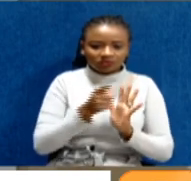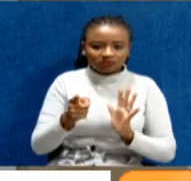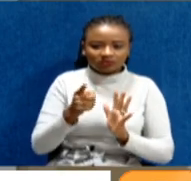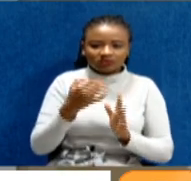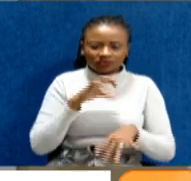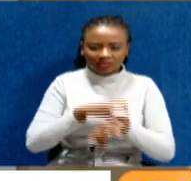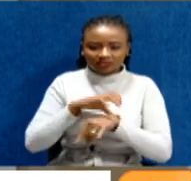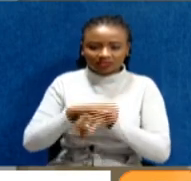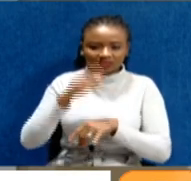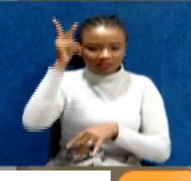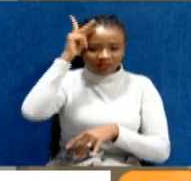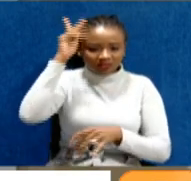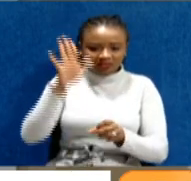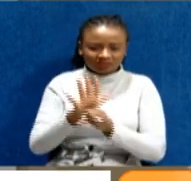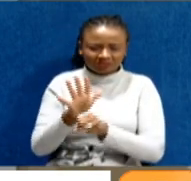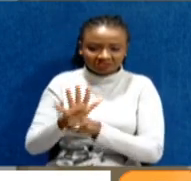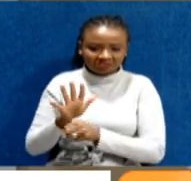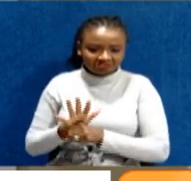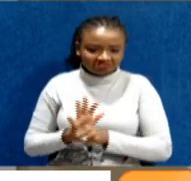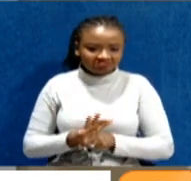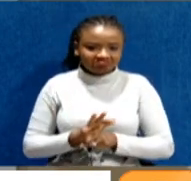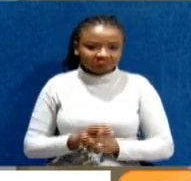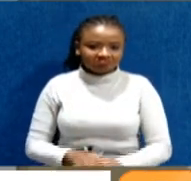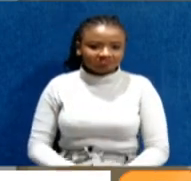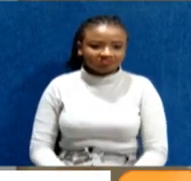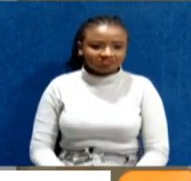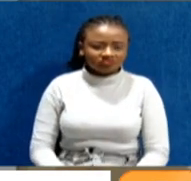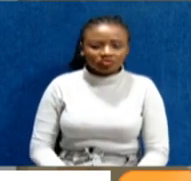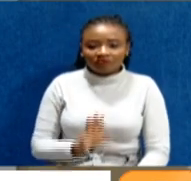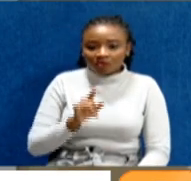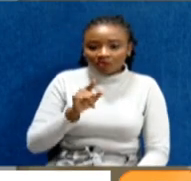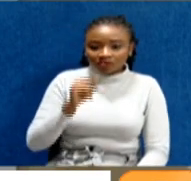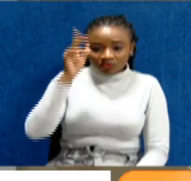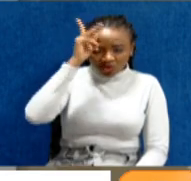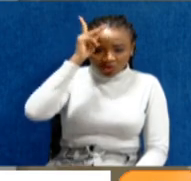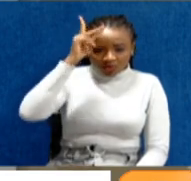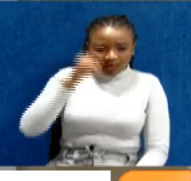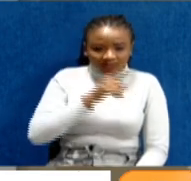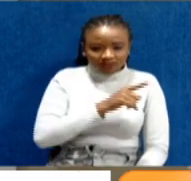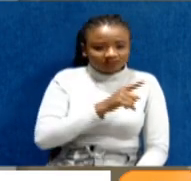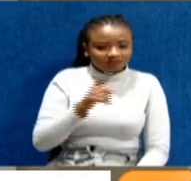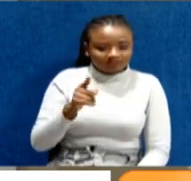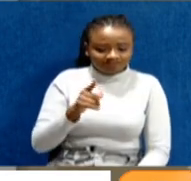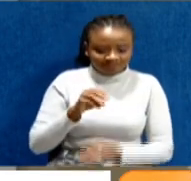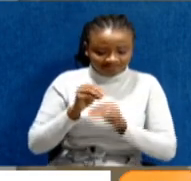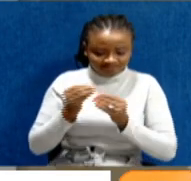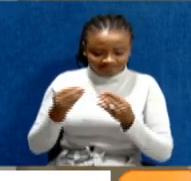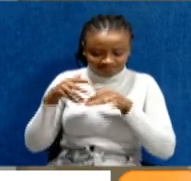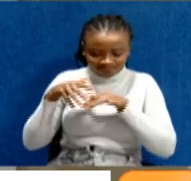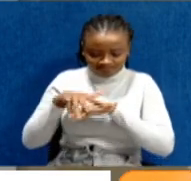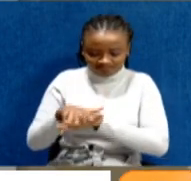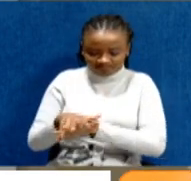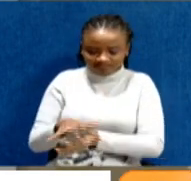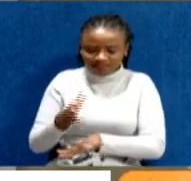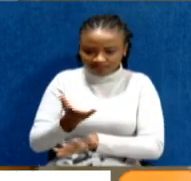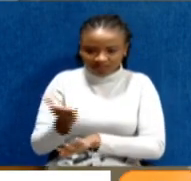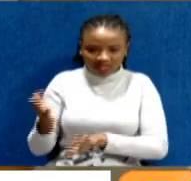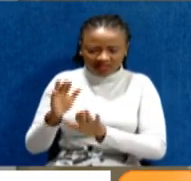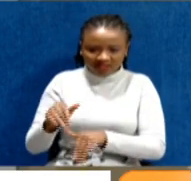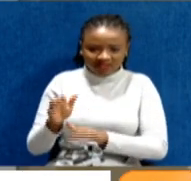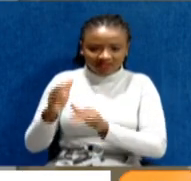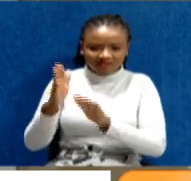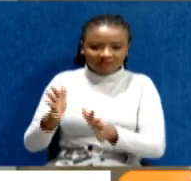lot of knowledge on organic agriculture. And that knowledge is being diffused into the farmers through